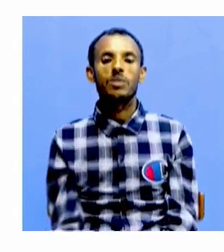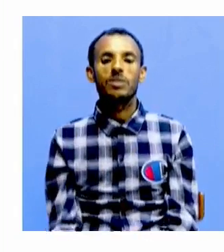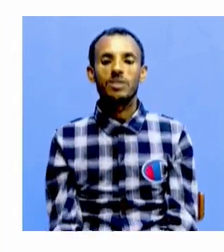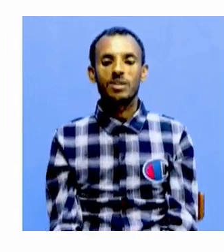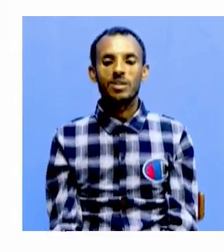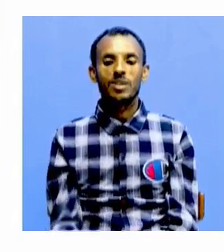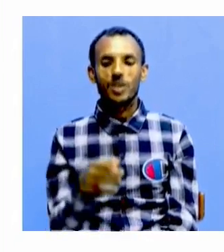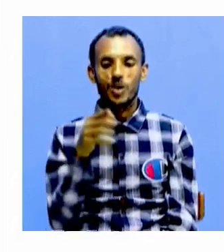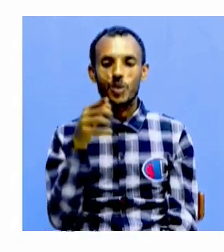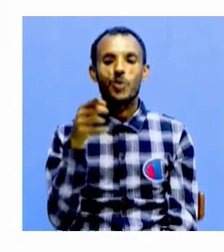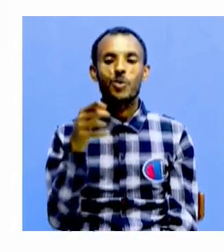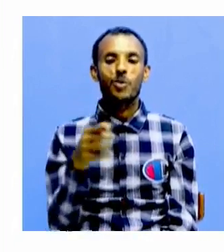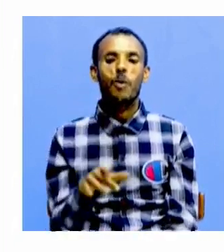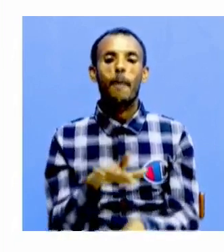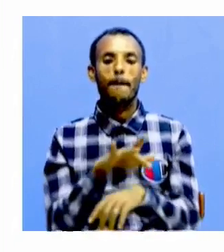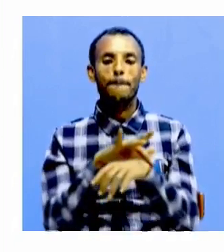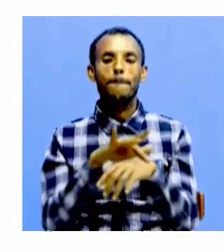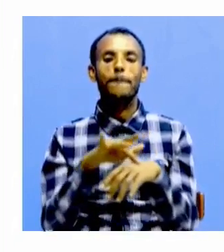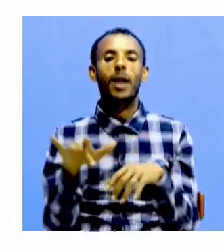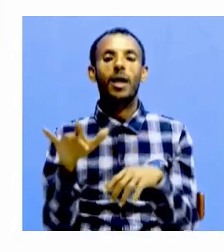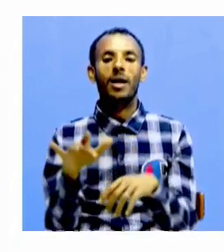you blank